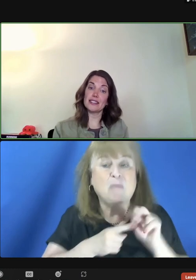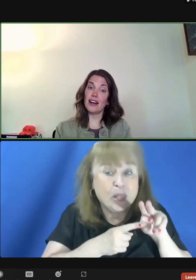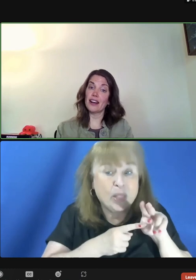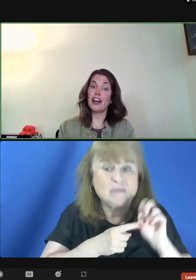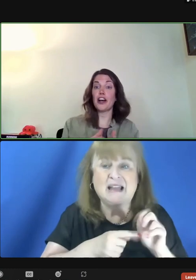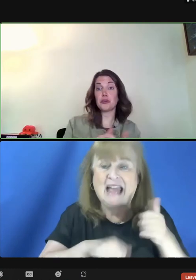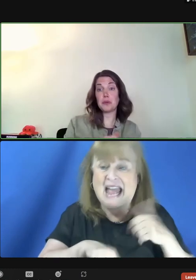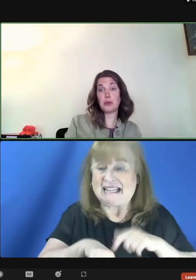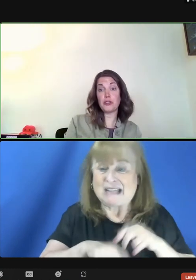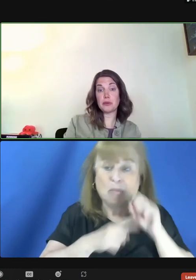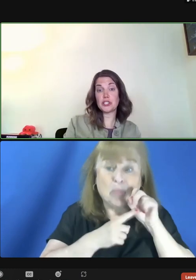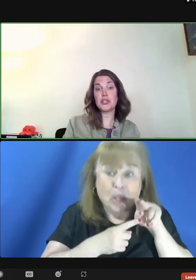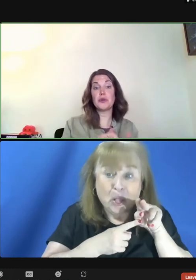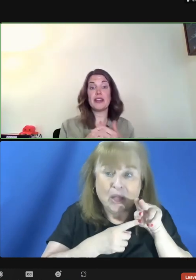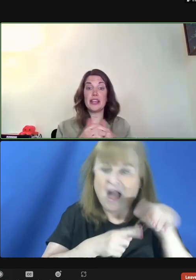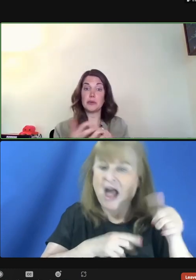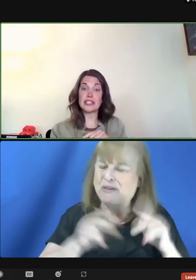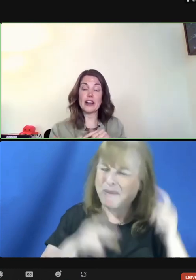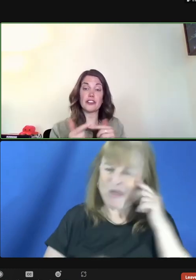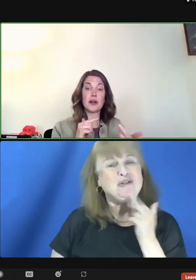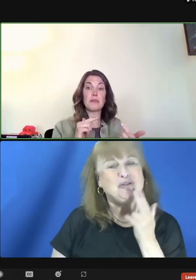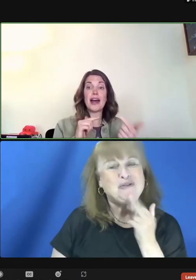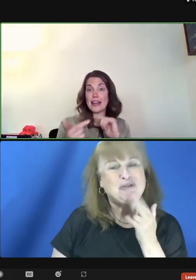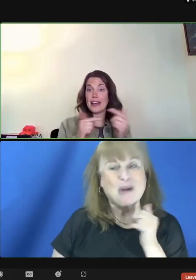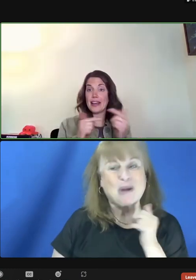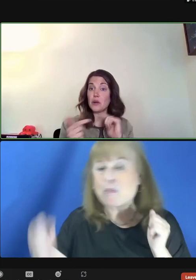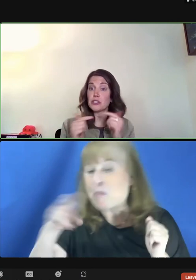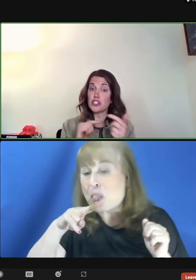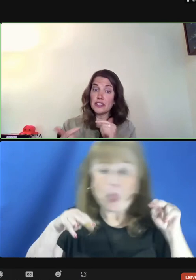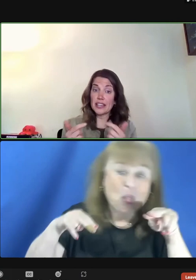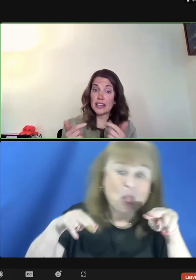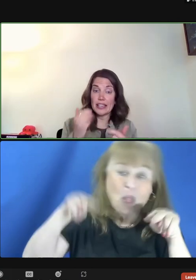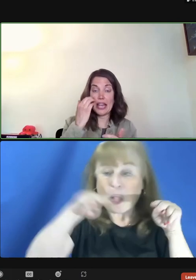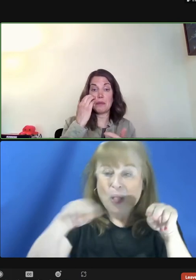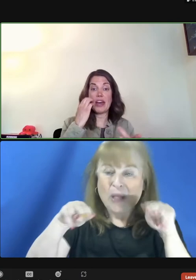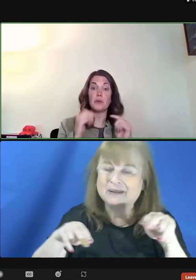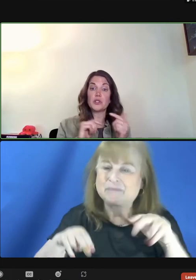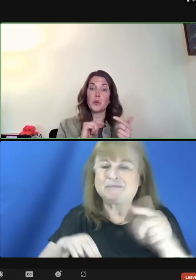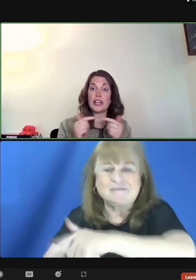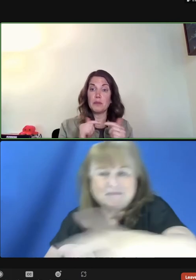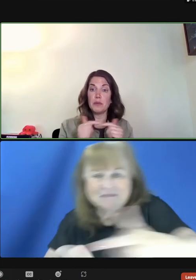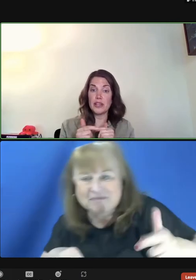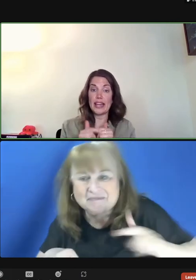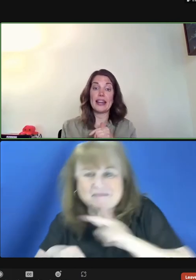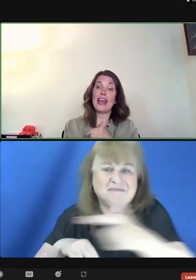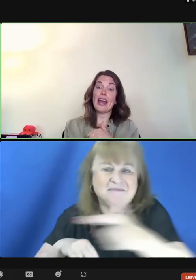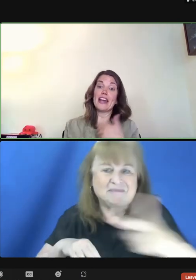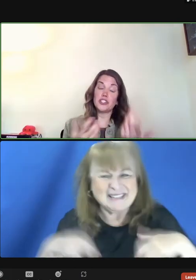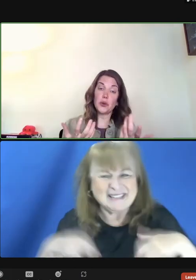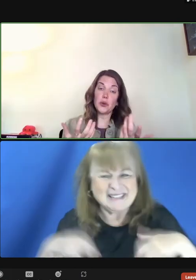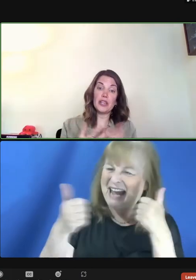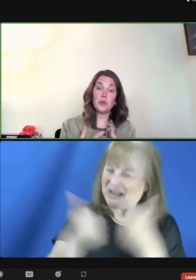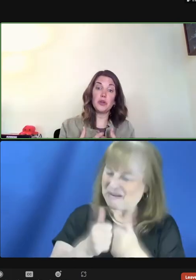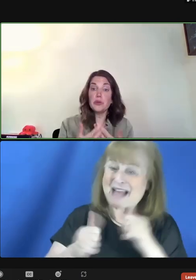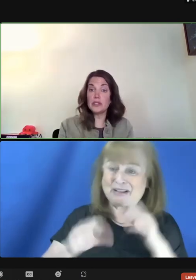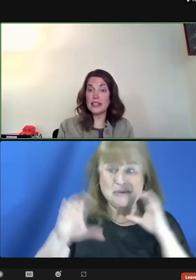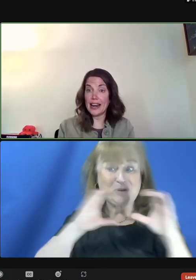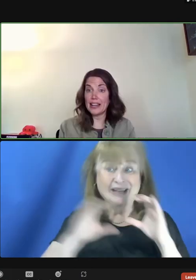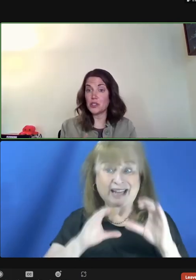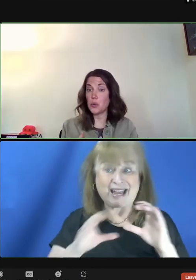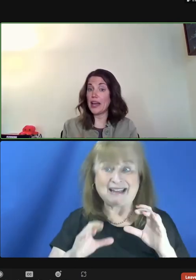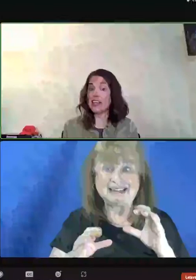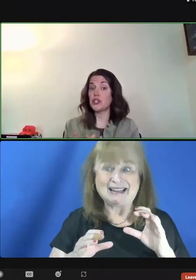he would stick out his tongue, other people thought it was cute and they would stick out their tongue back. And then it was a turn-taking game and it was a way to communicate. And so he